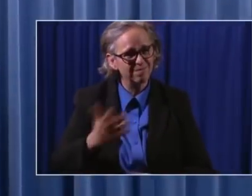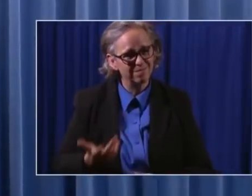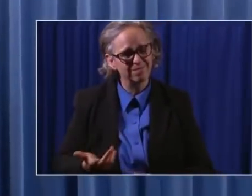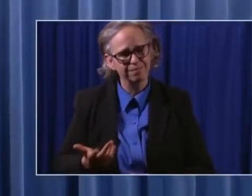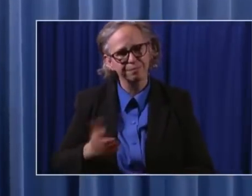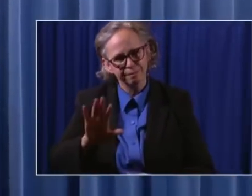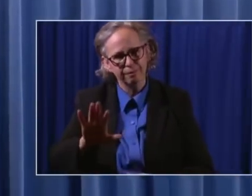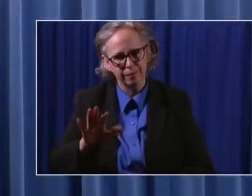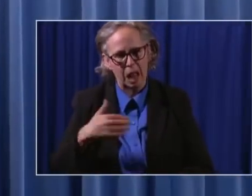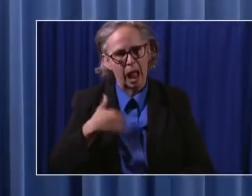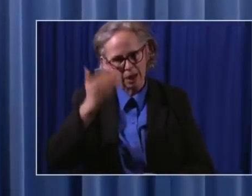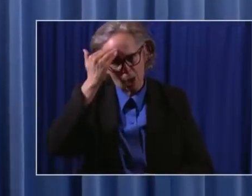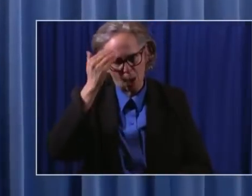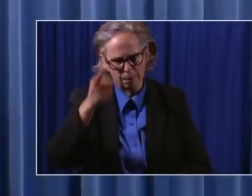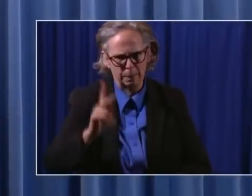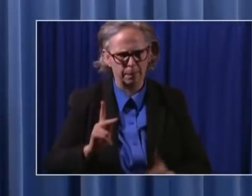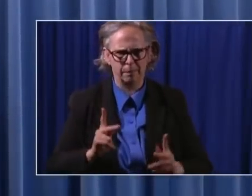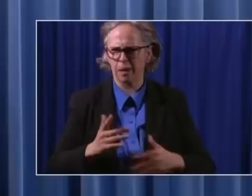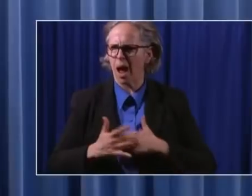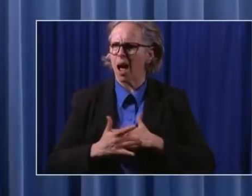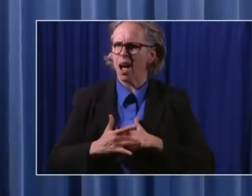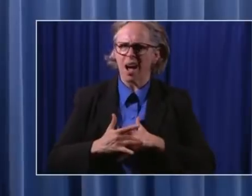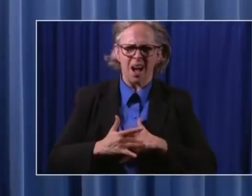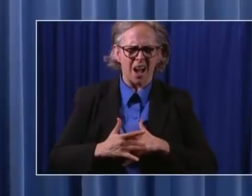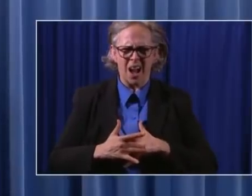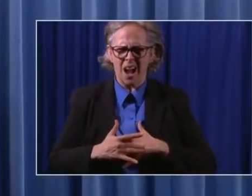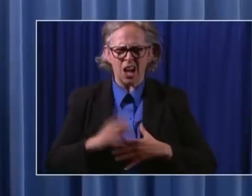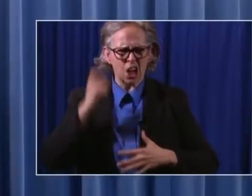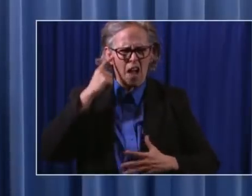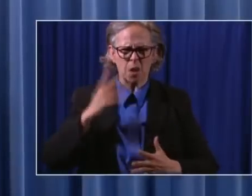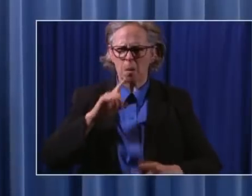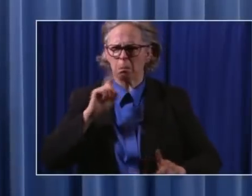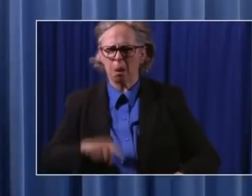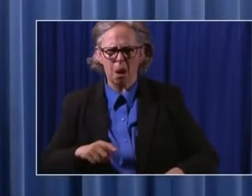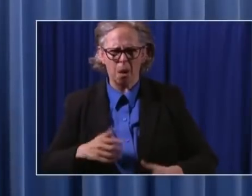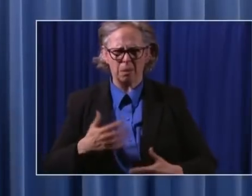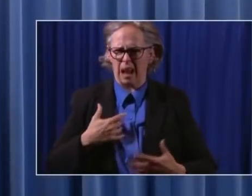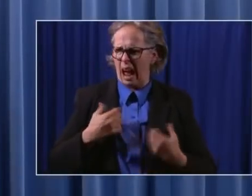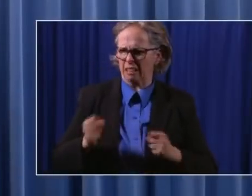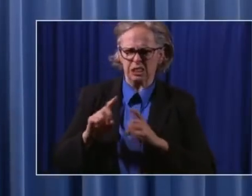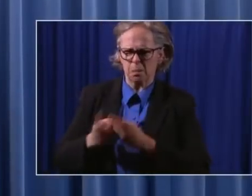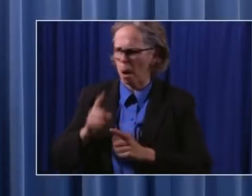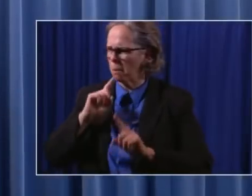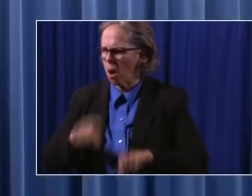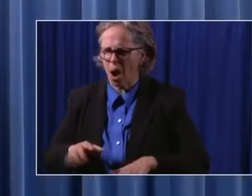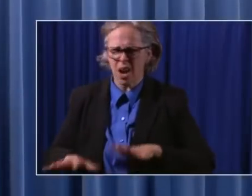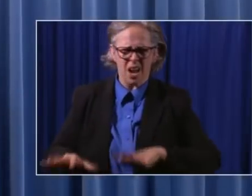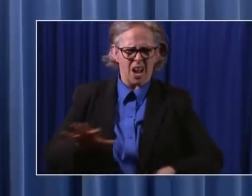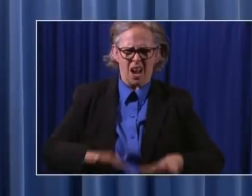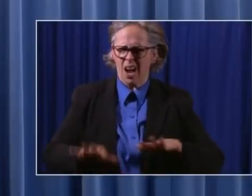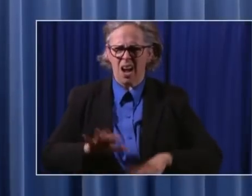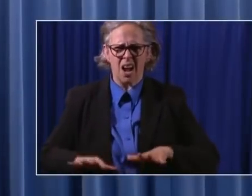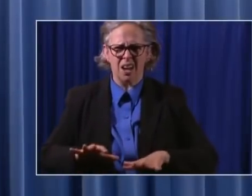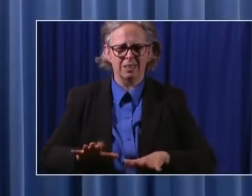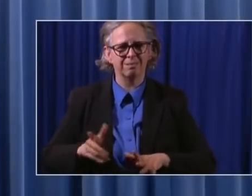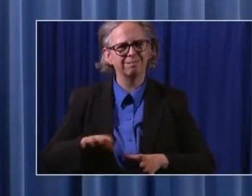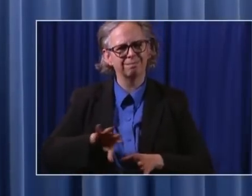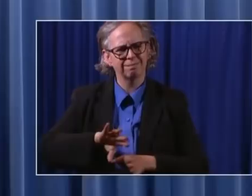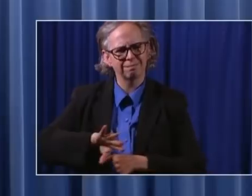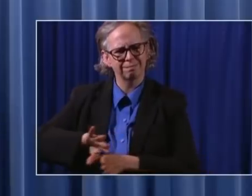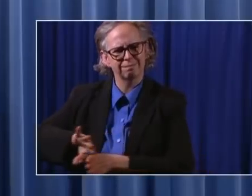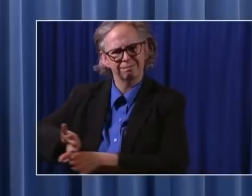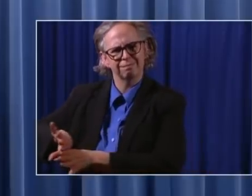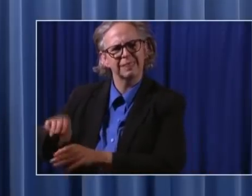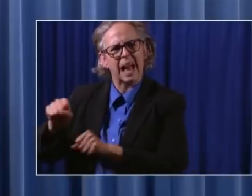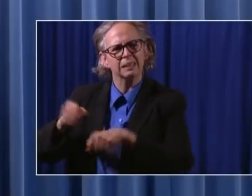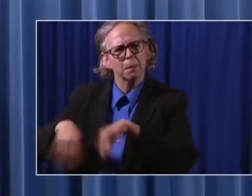that, on what Mike DeWine orders or what the health department orders or what your local health department orders. But the truth is, no